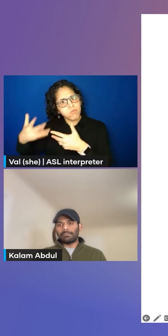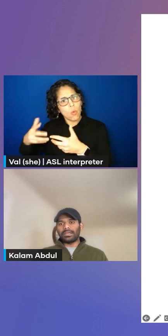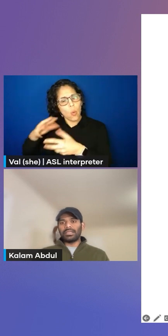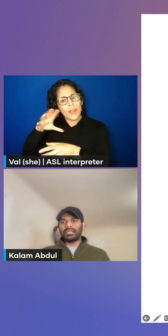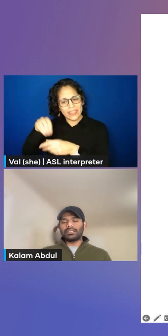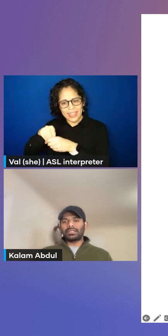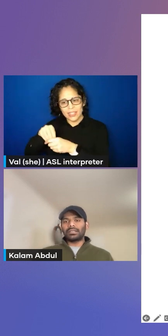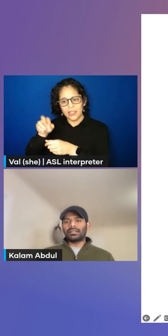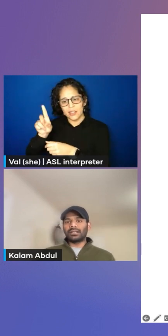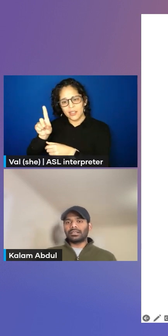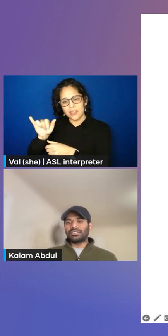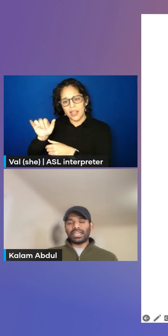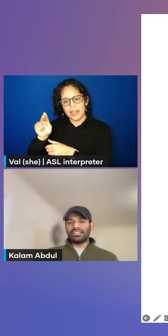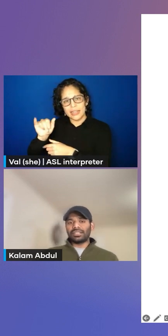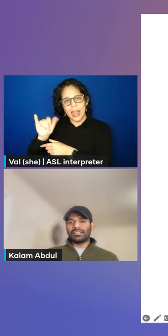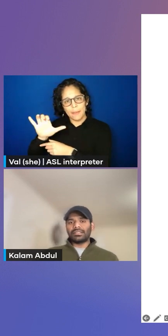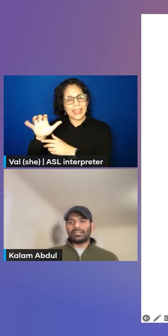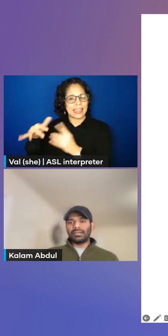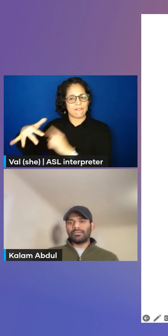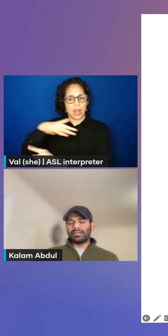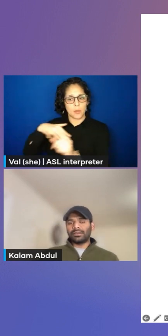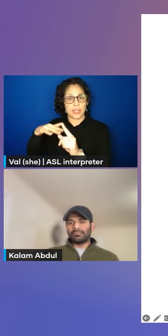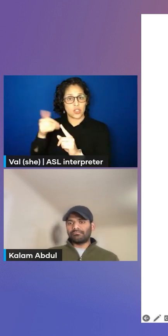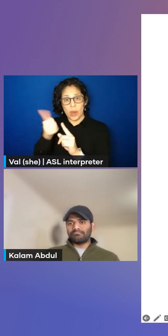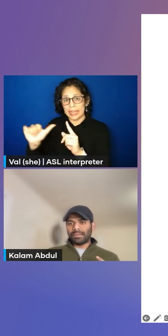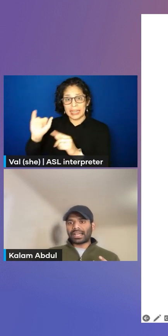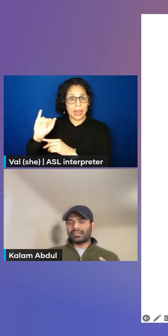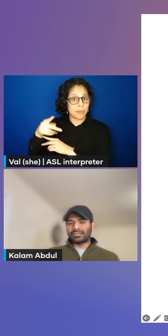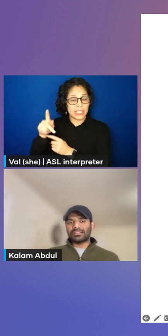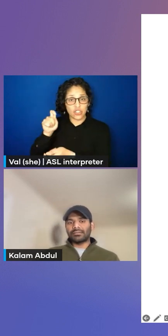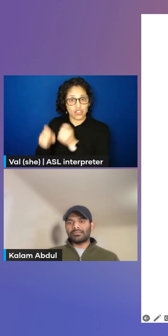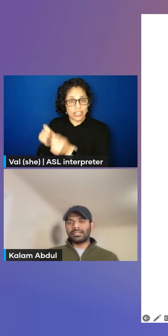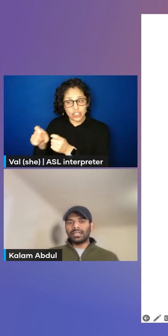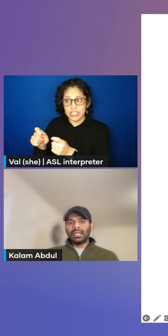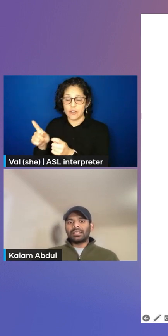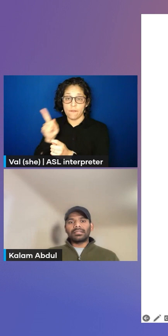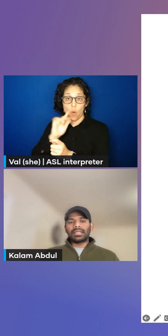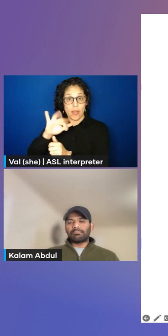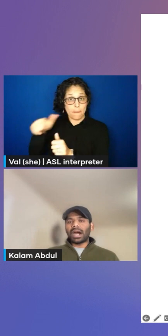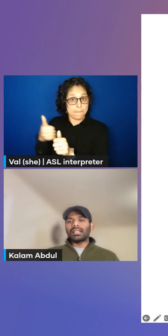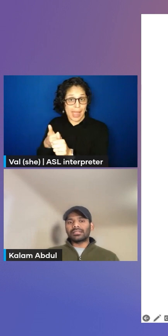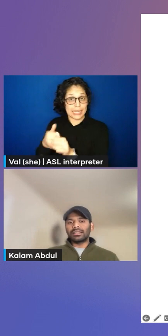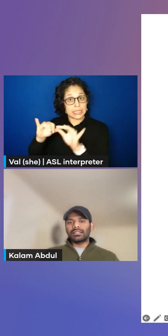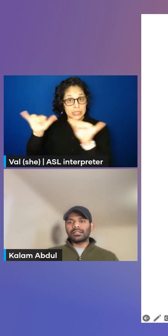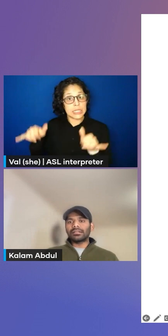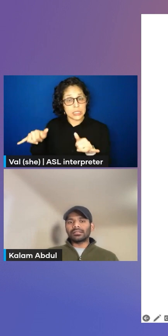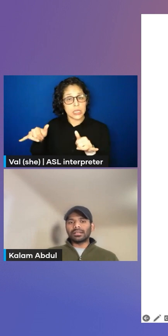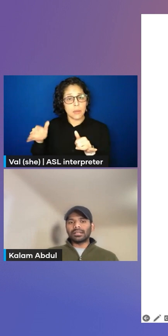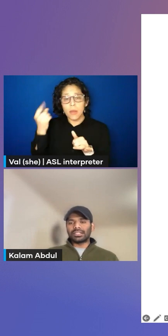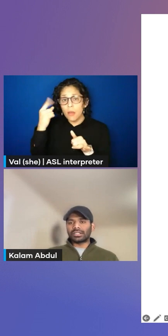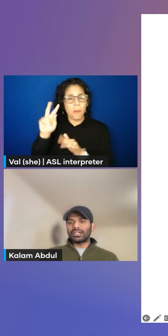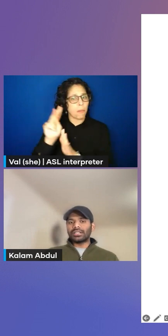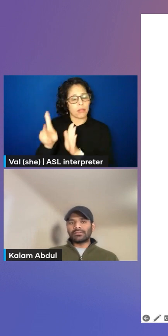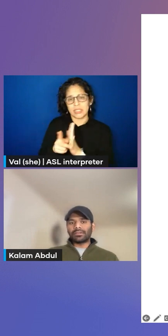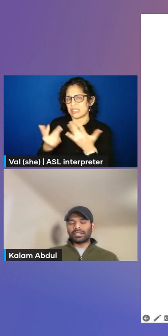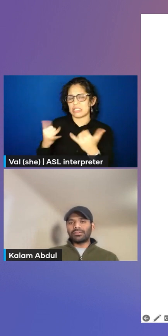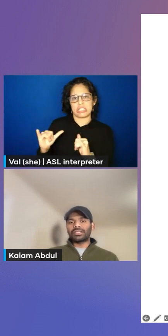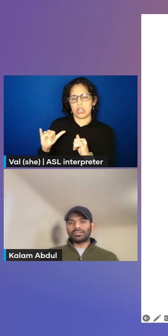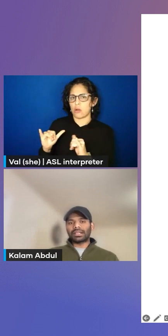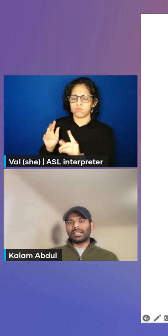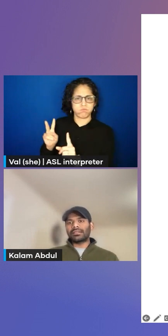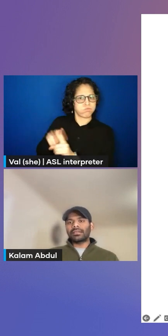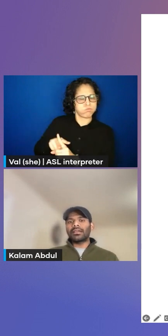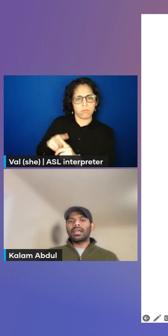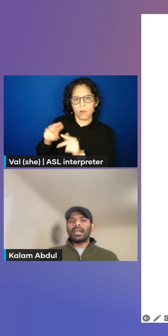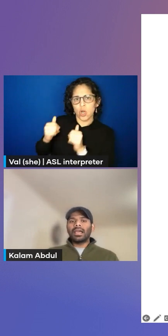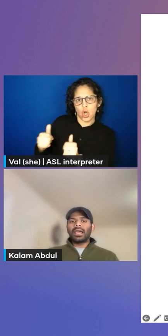the IPs, the changes for the backend systems, that policy still is good for the users